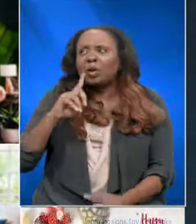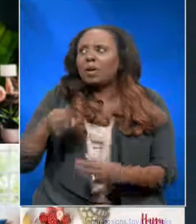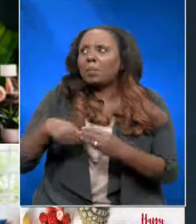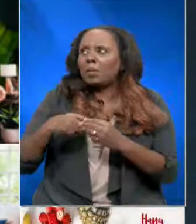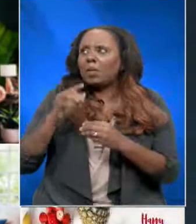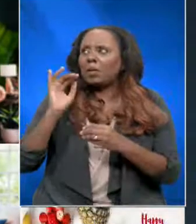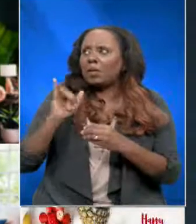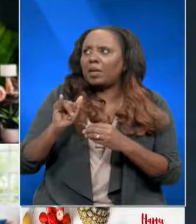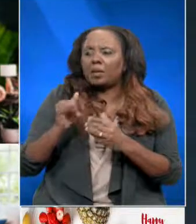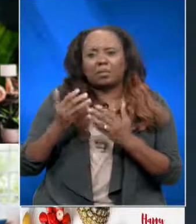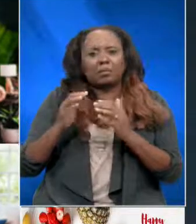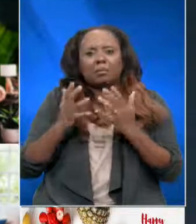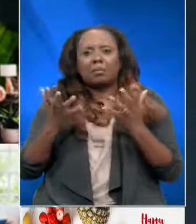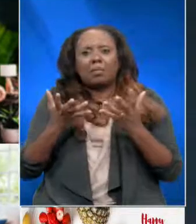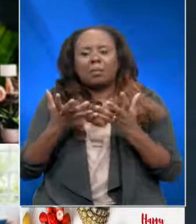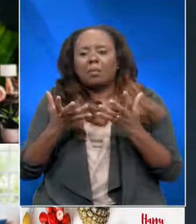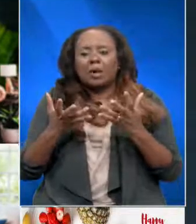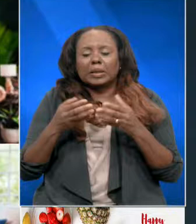Thank you, sir.